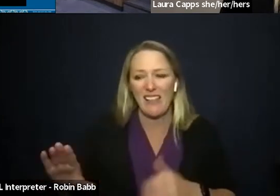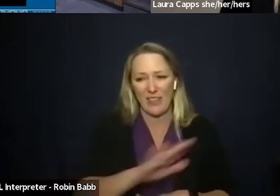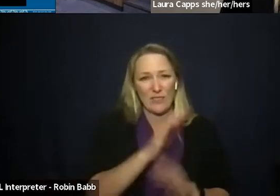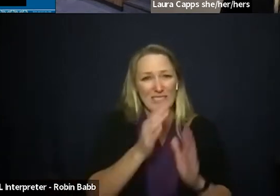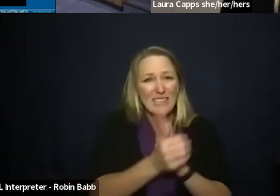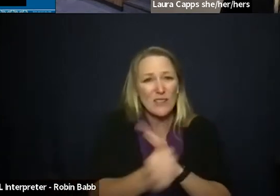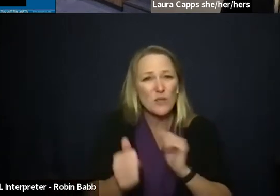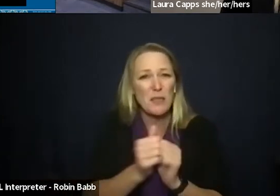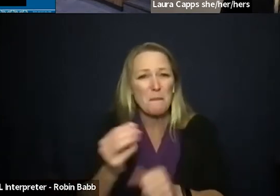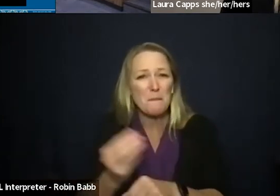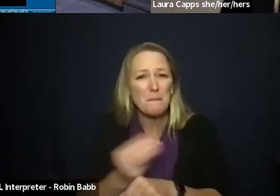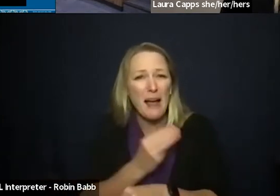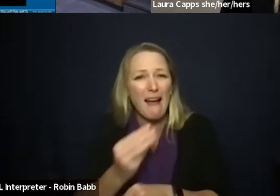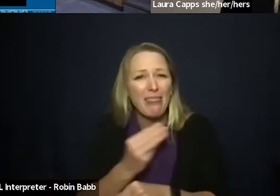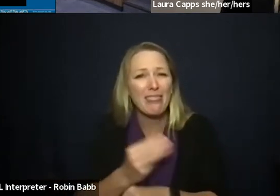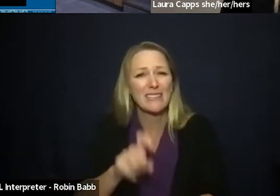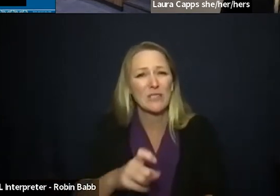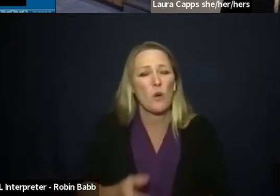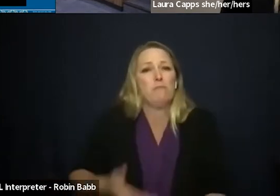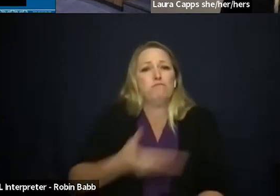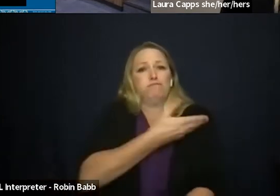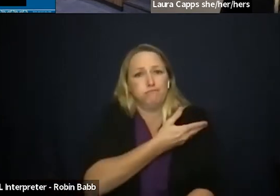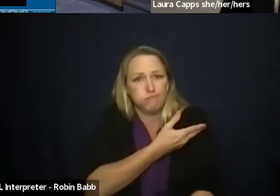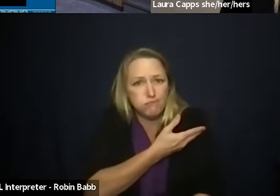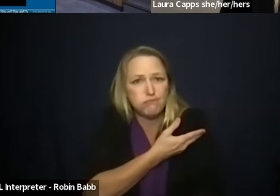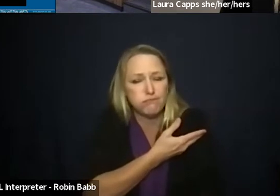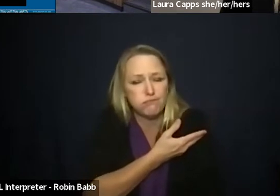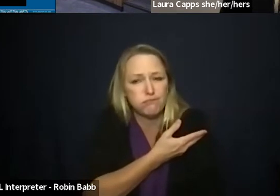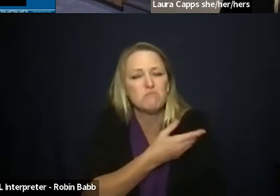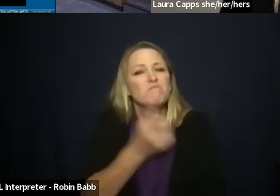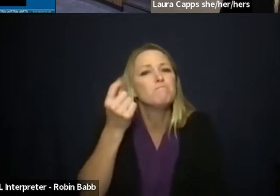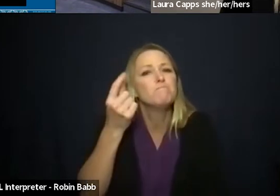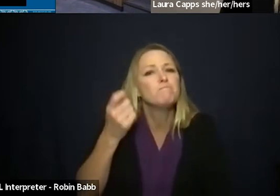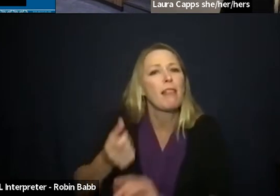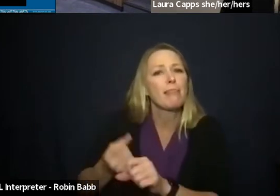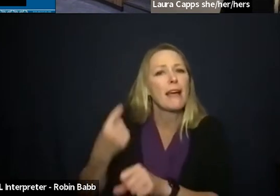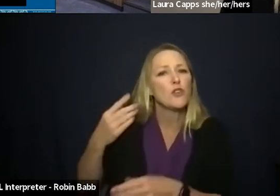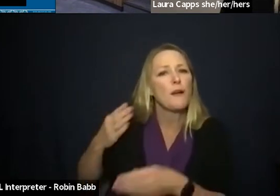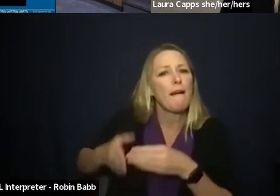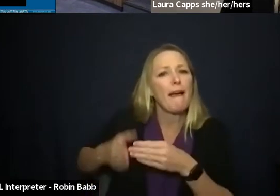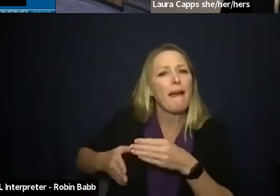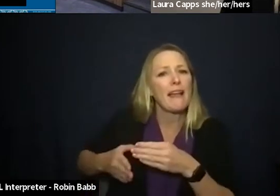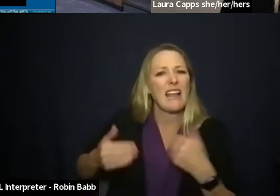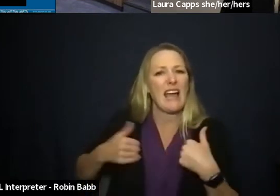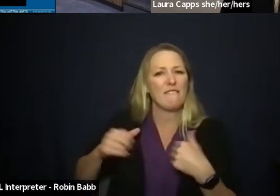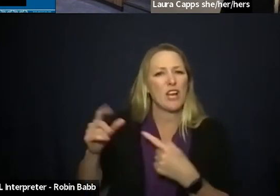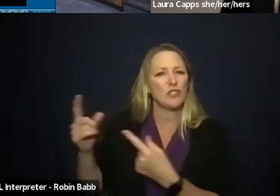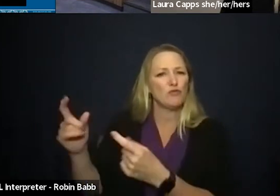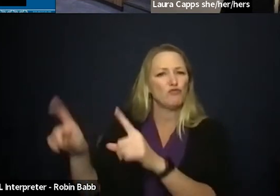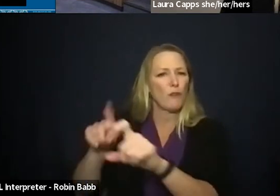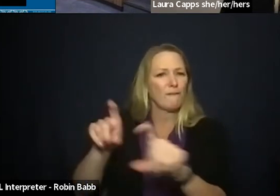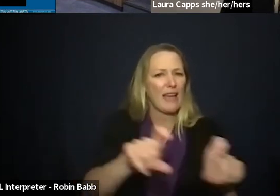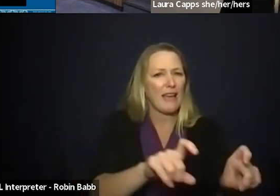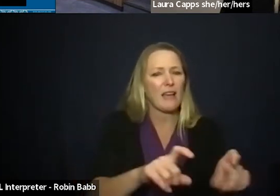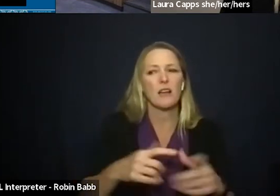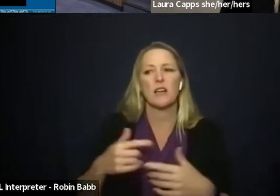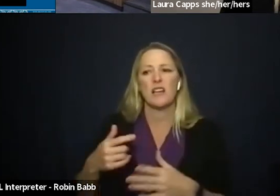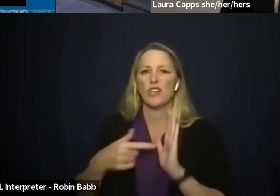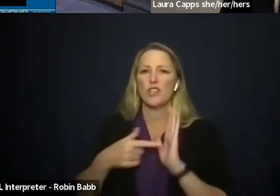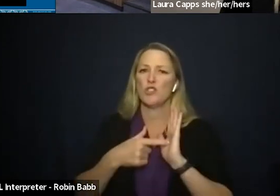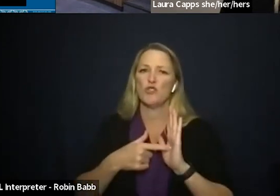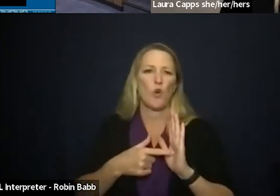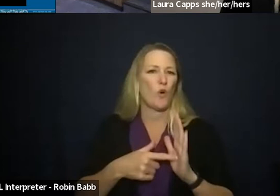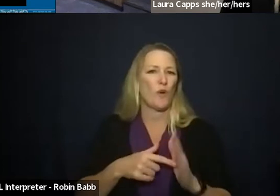now there was also a survey at the end of the year which showed a dissatisfaction of teachers with this current